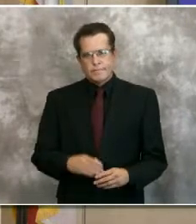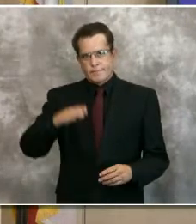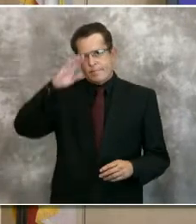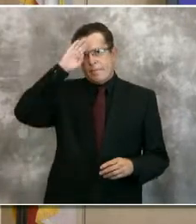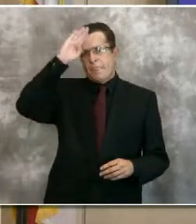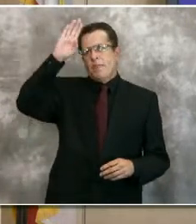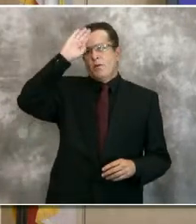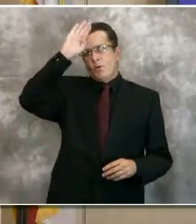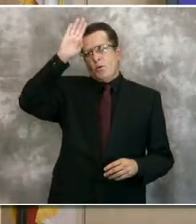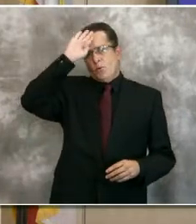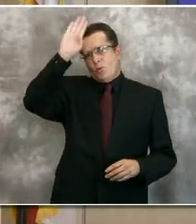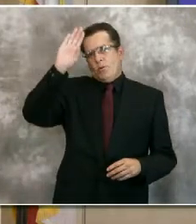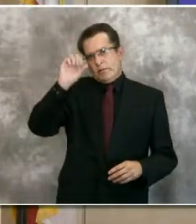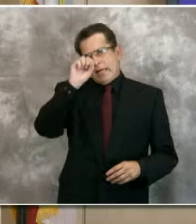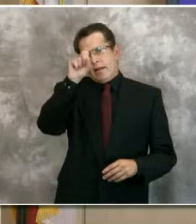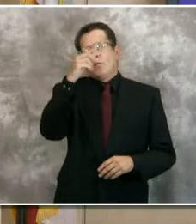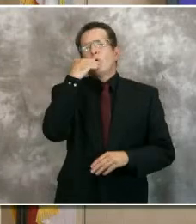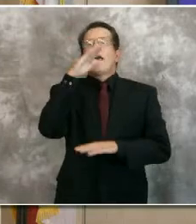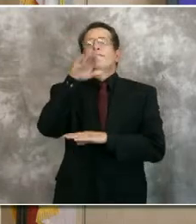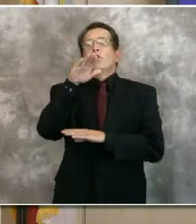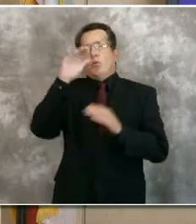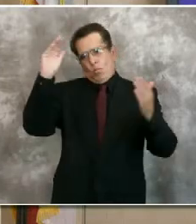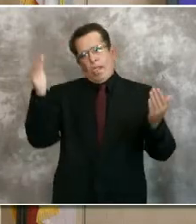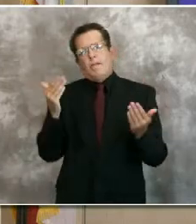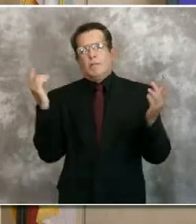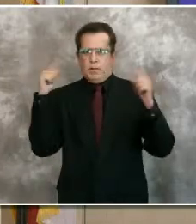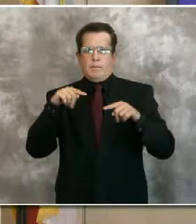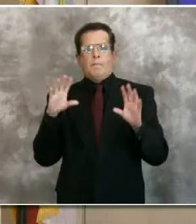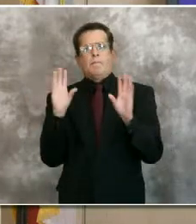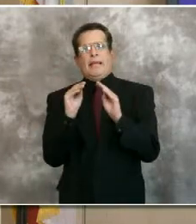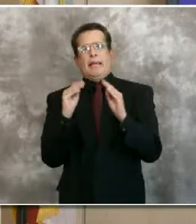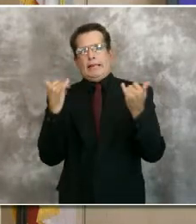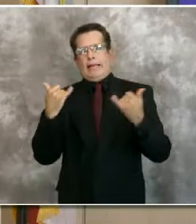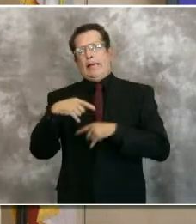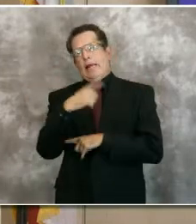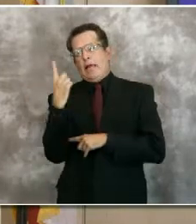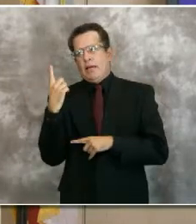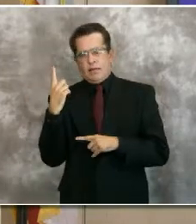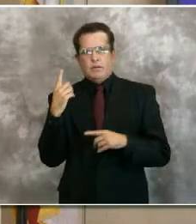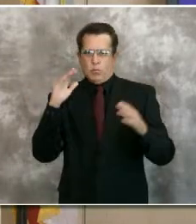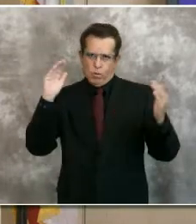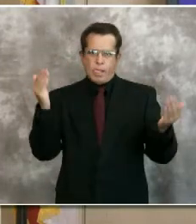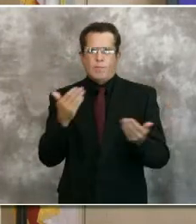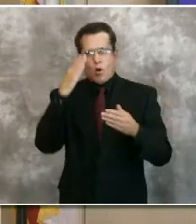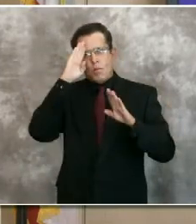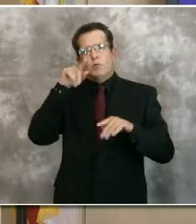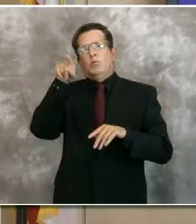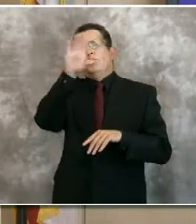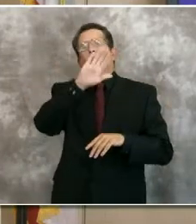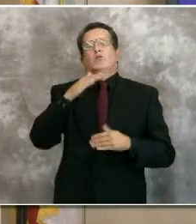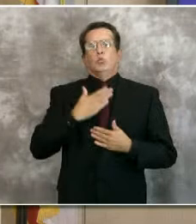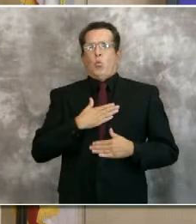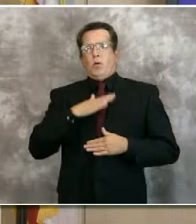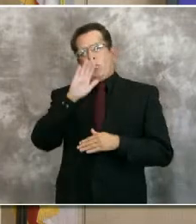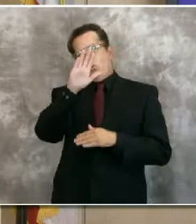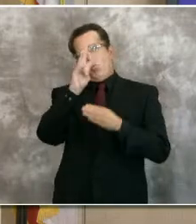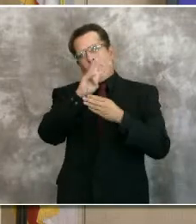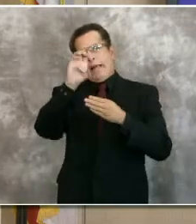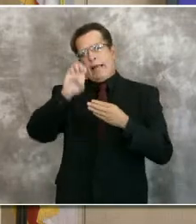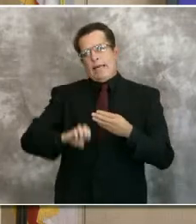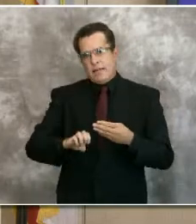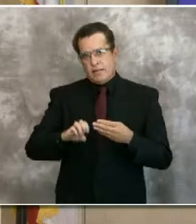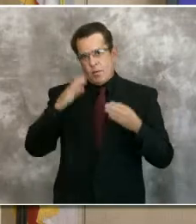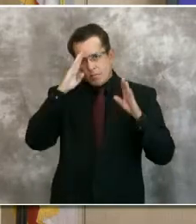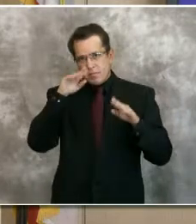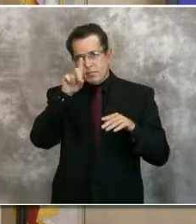Good afternoon and welcome to our media briefing. I hope certainly all of you enjoyed the weekend and had a chance to